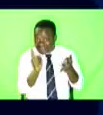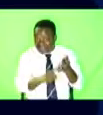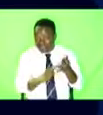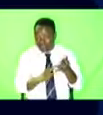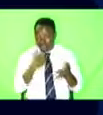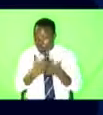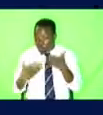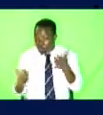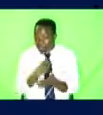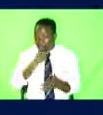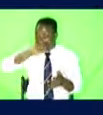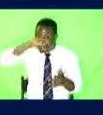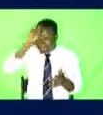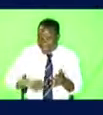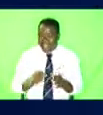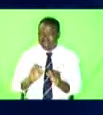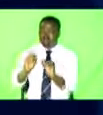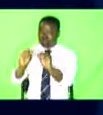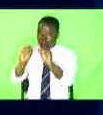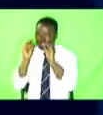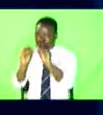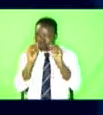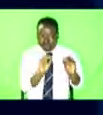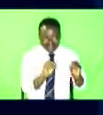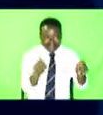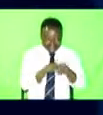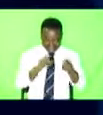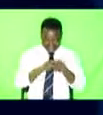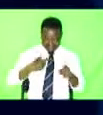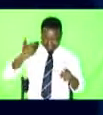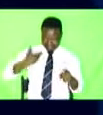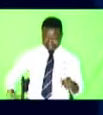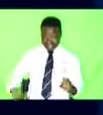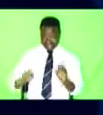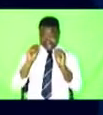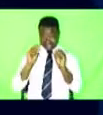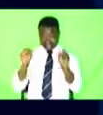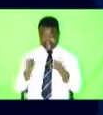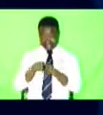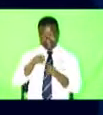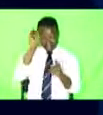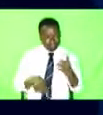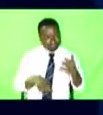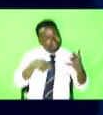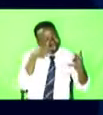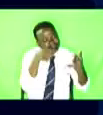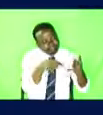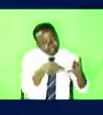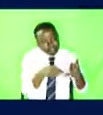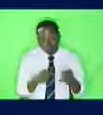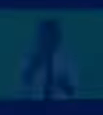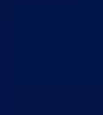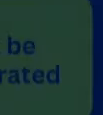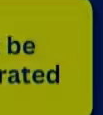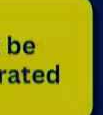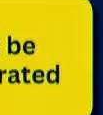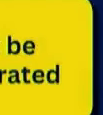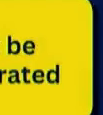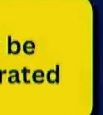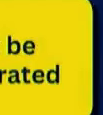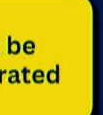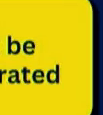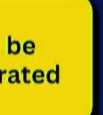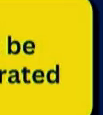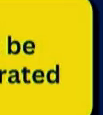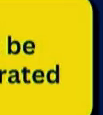the gospel ought to be taught, like I'm trying to teach the gospel. Number four, the gospel ought to be